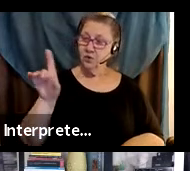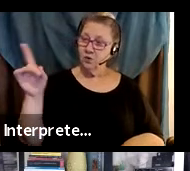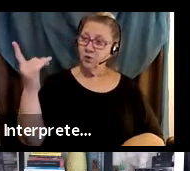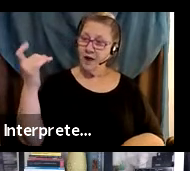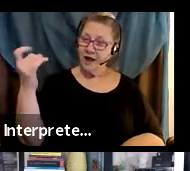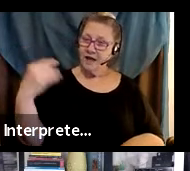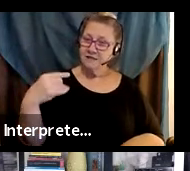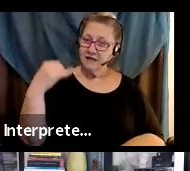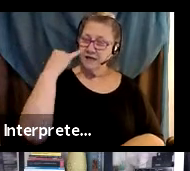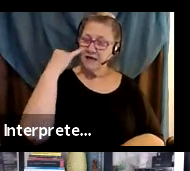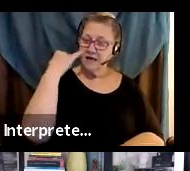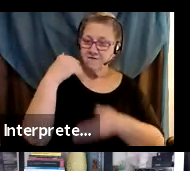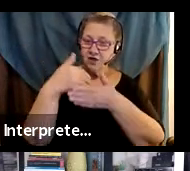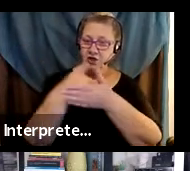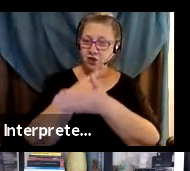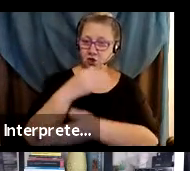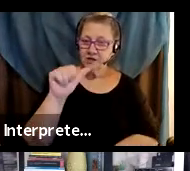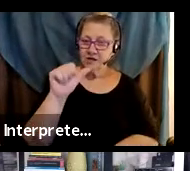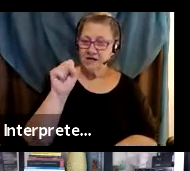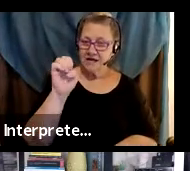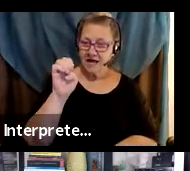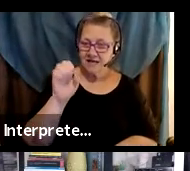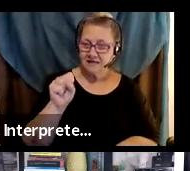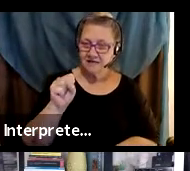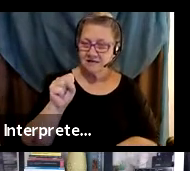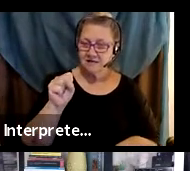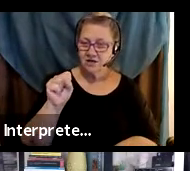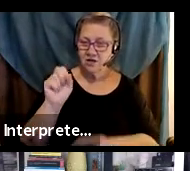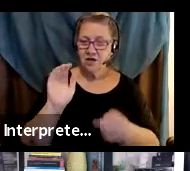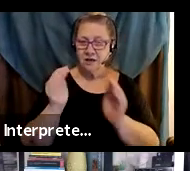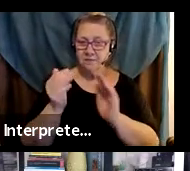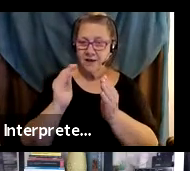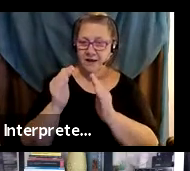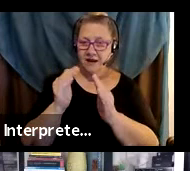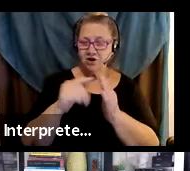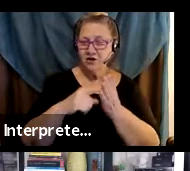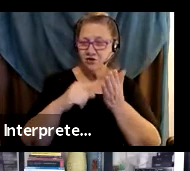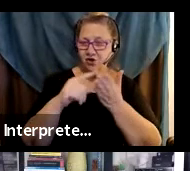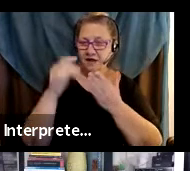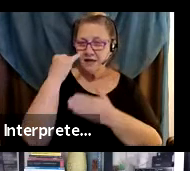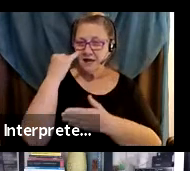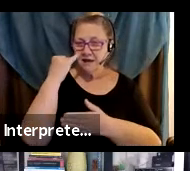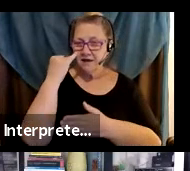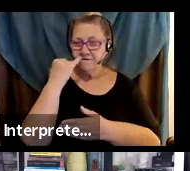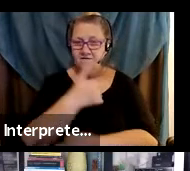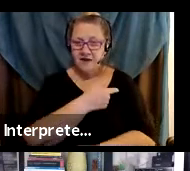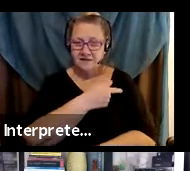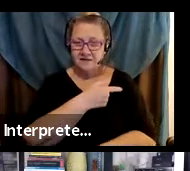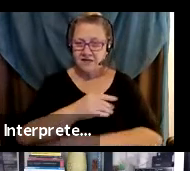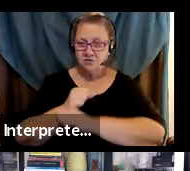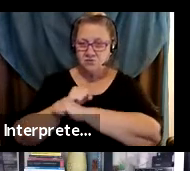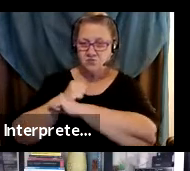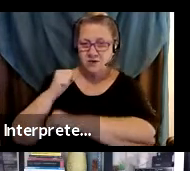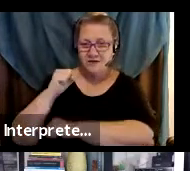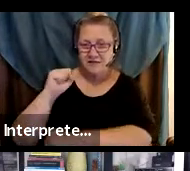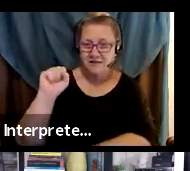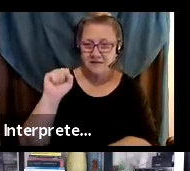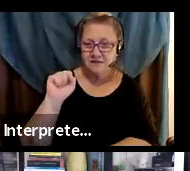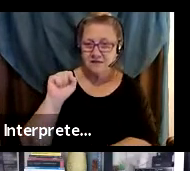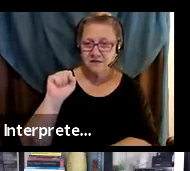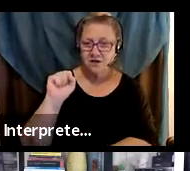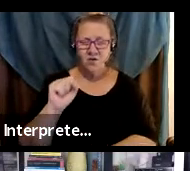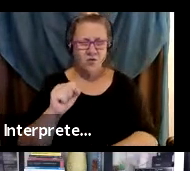finding out if they've been vaccinated or not, to look for resistance to vaccine, or are you asking more about tracking just in general who's